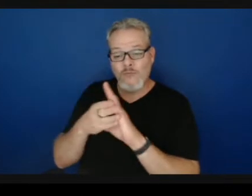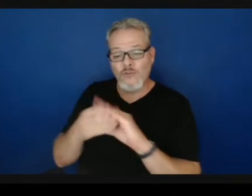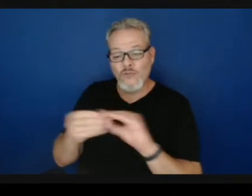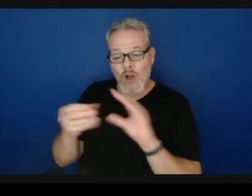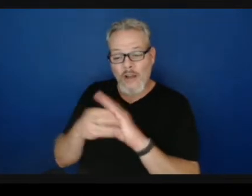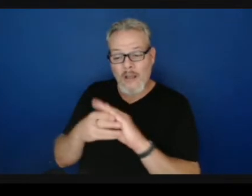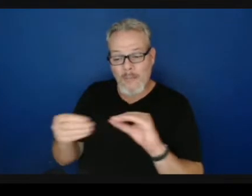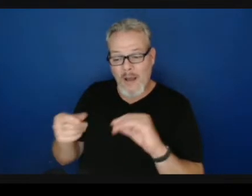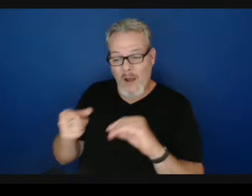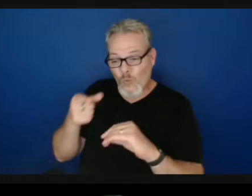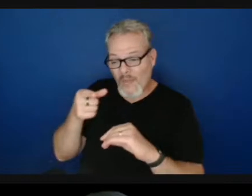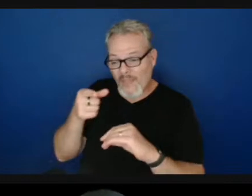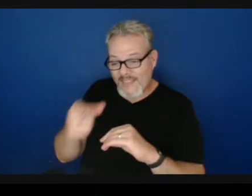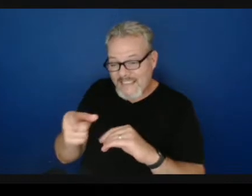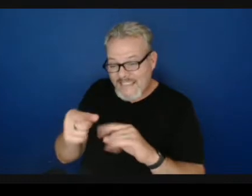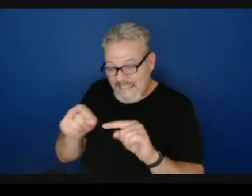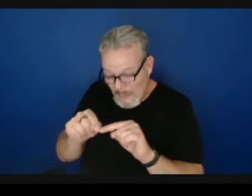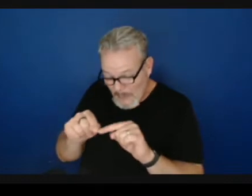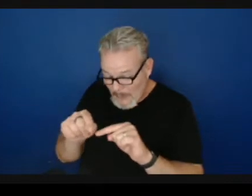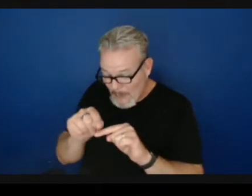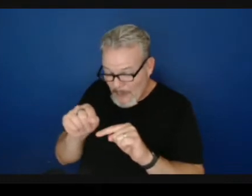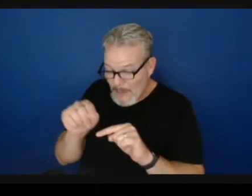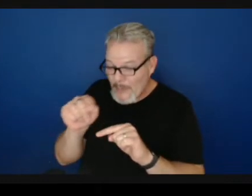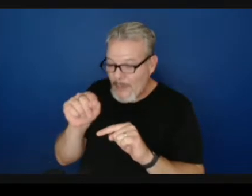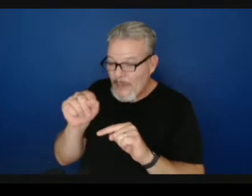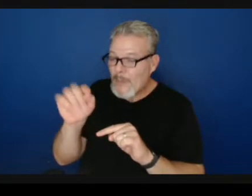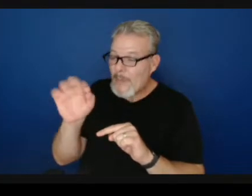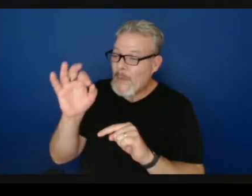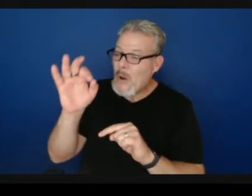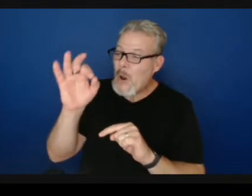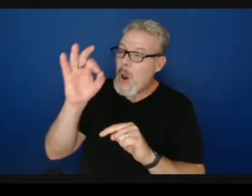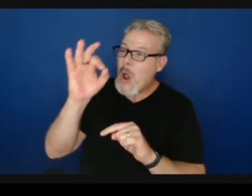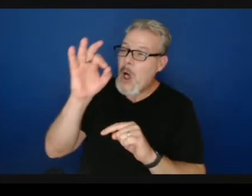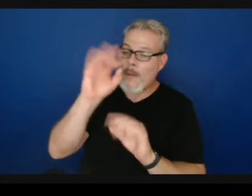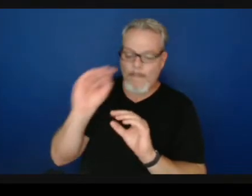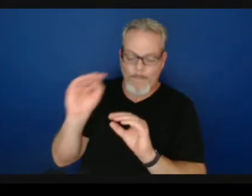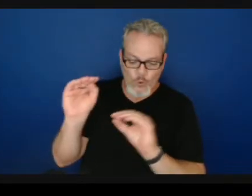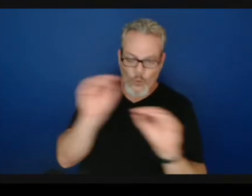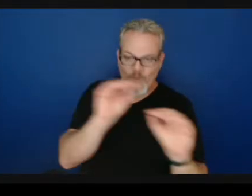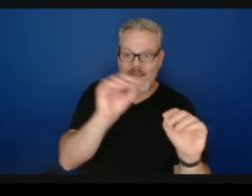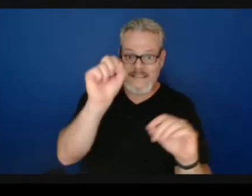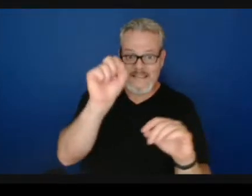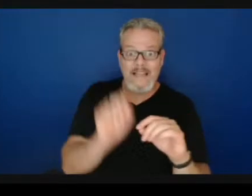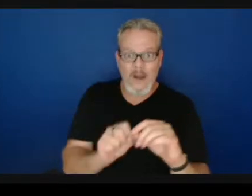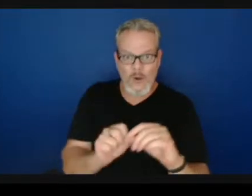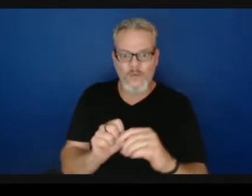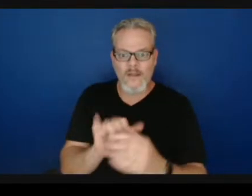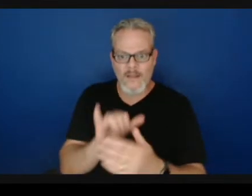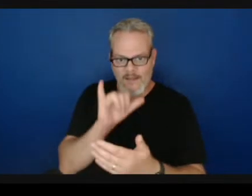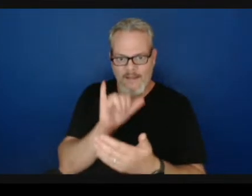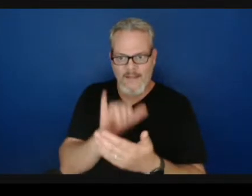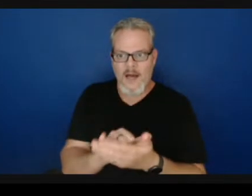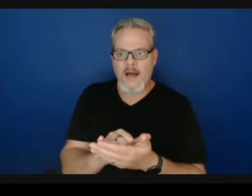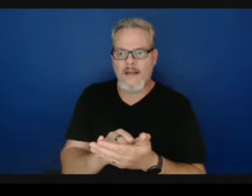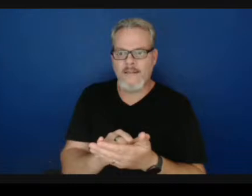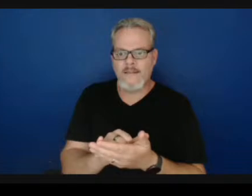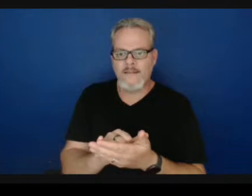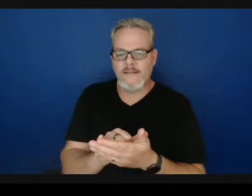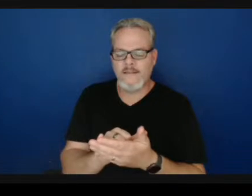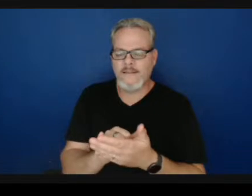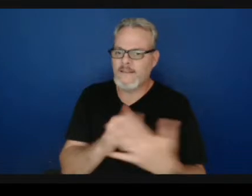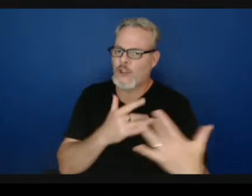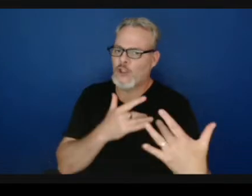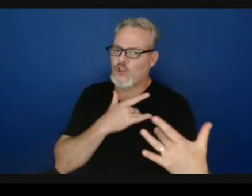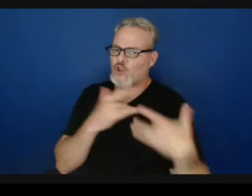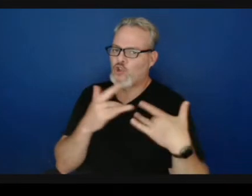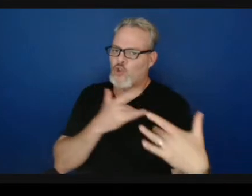how steep this looks right here, how fast this is moving to the south. That is a point of concern there